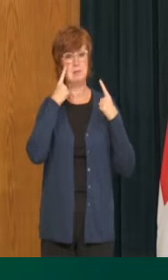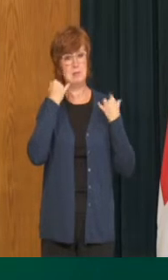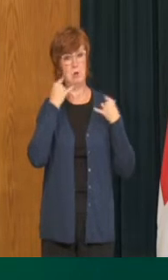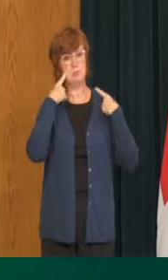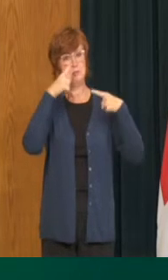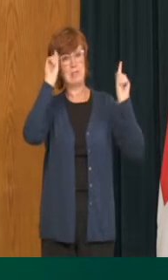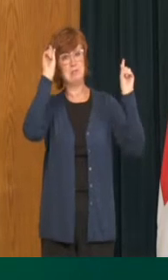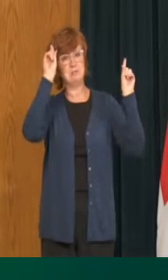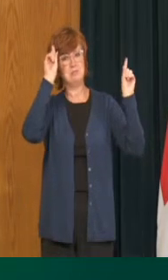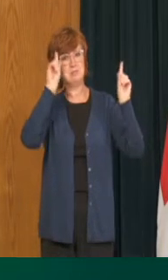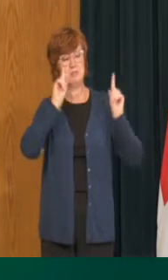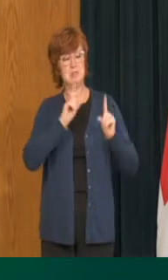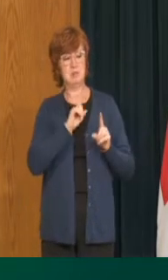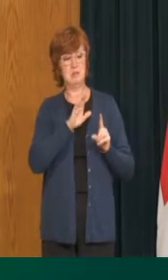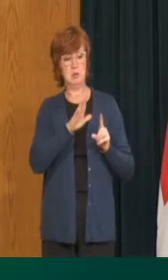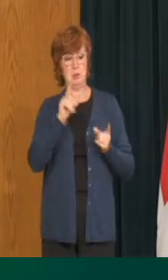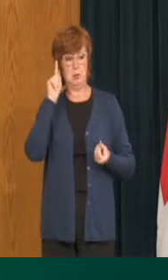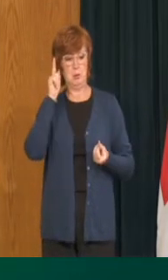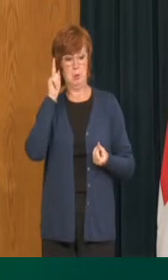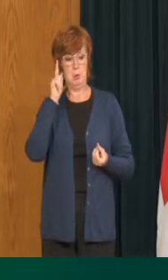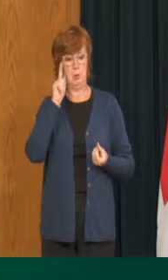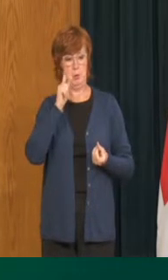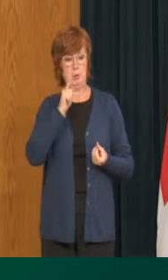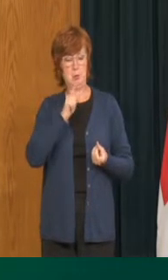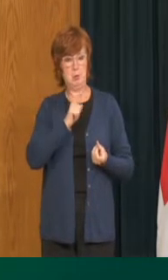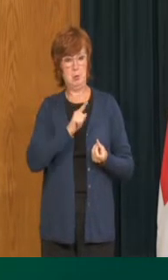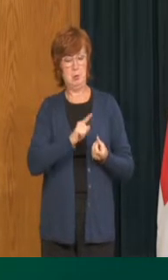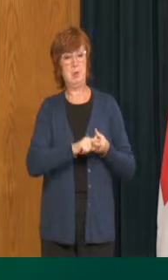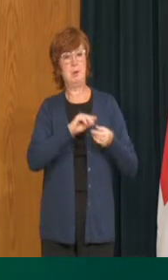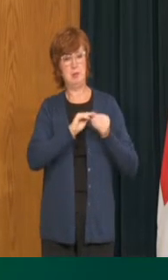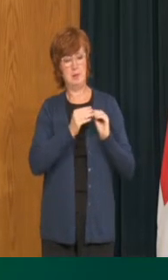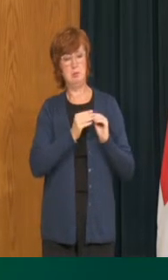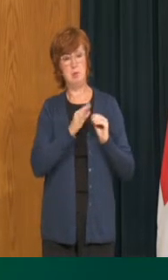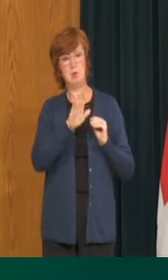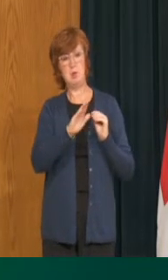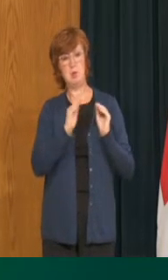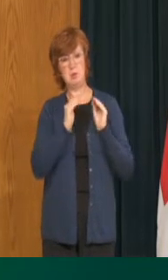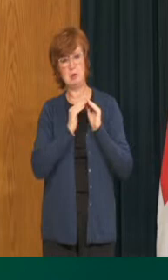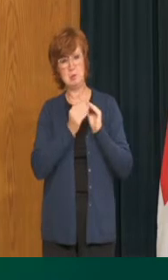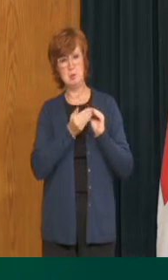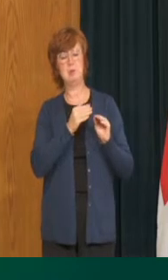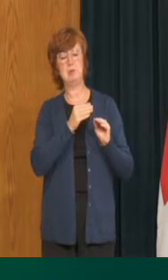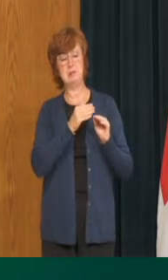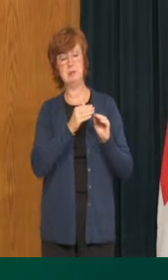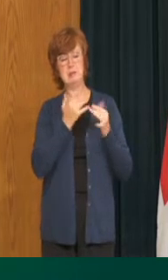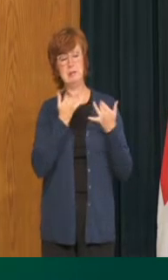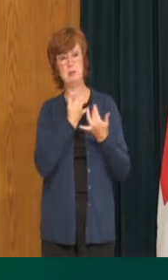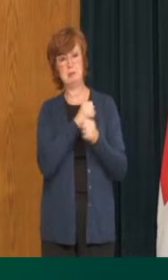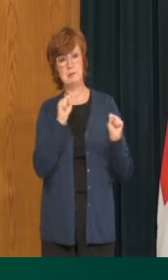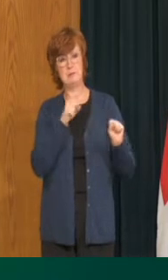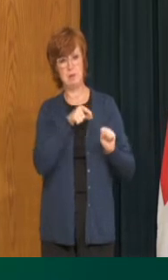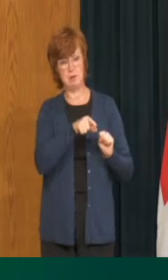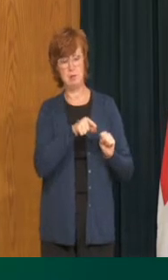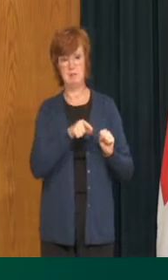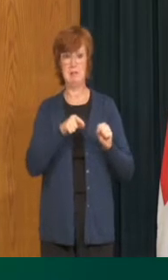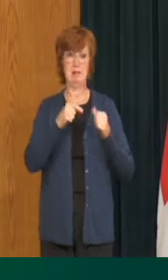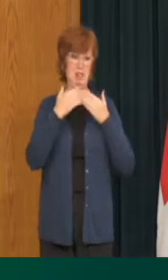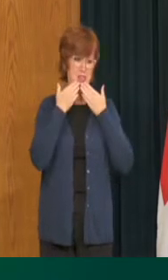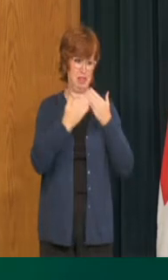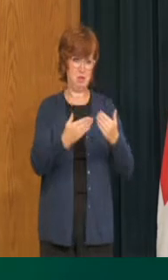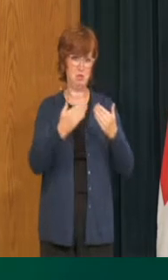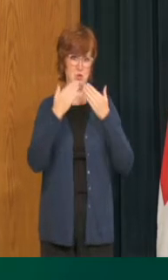Your communities are now safer. And so thank you to each and everyone in Saskatchewan's Hutterite